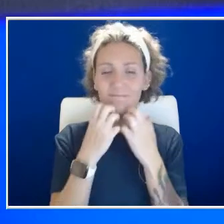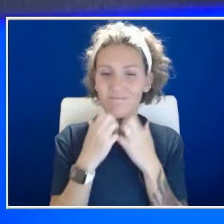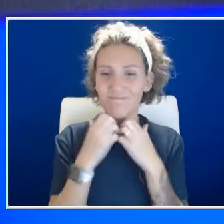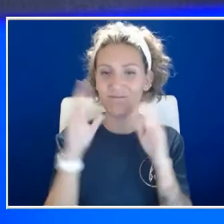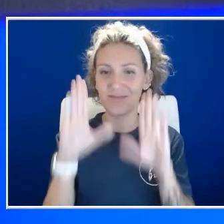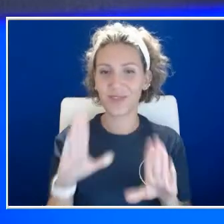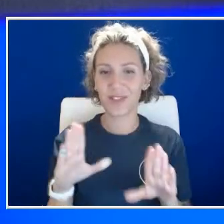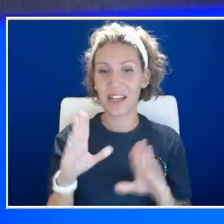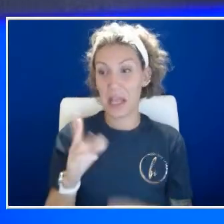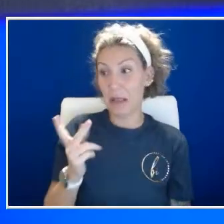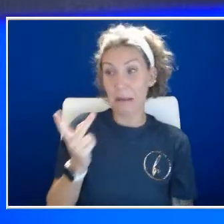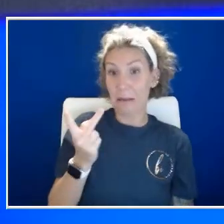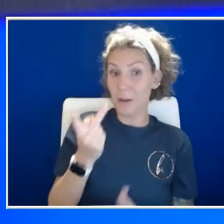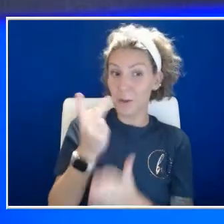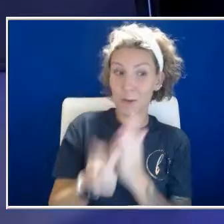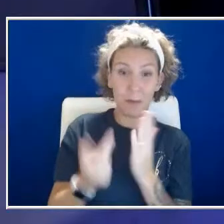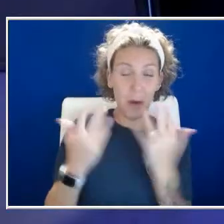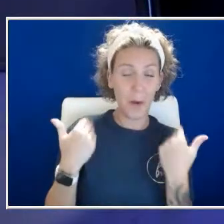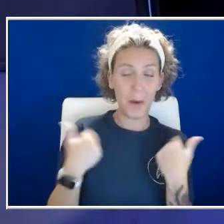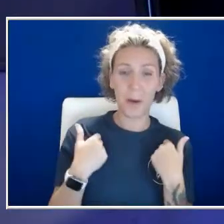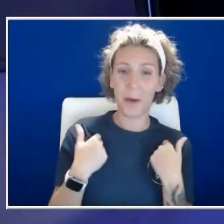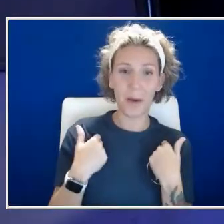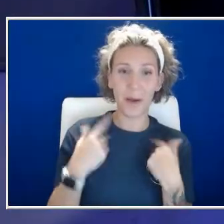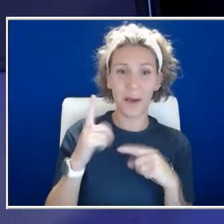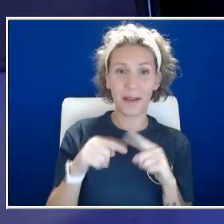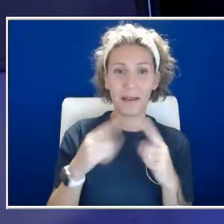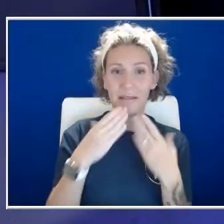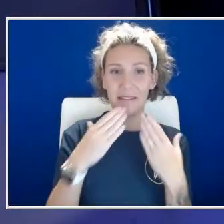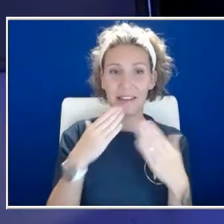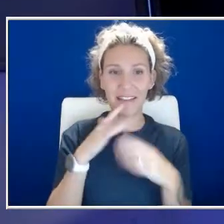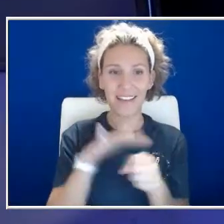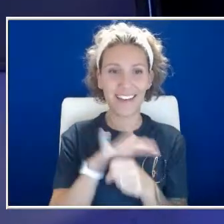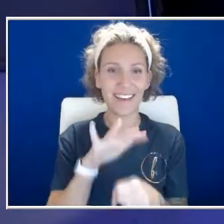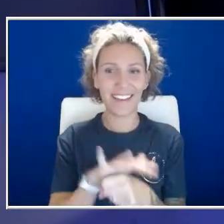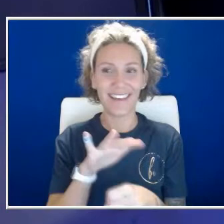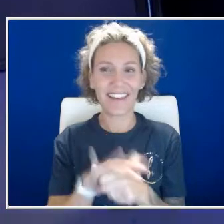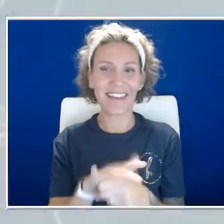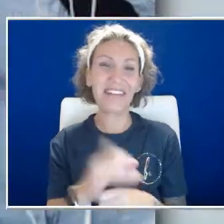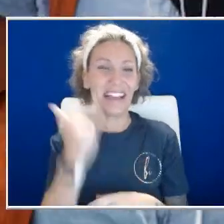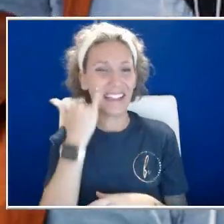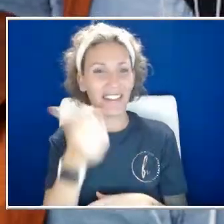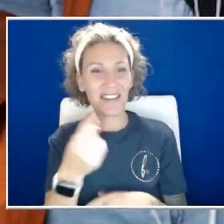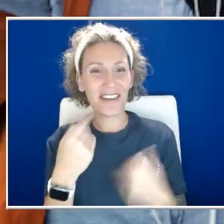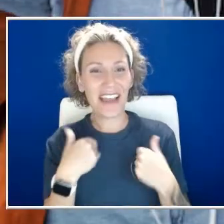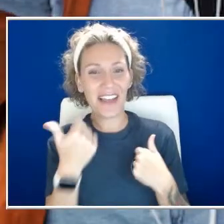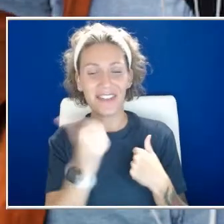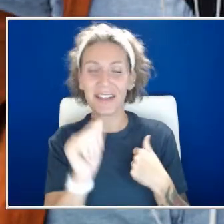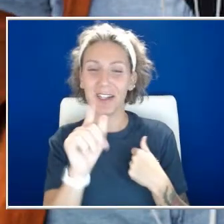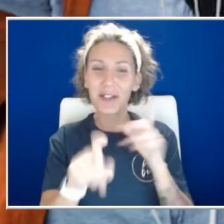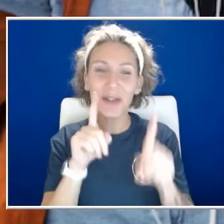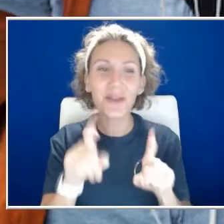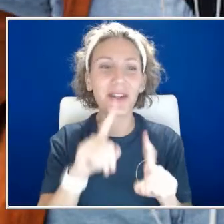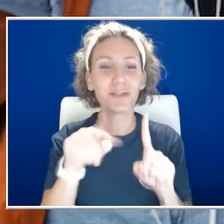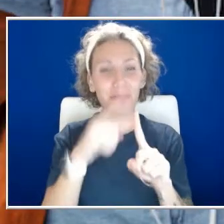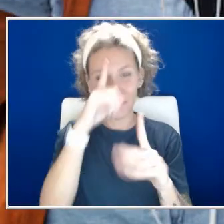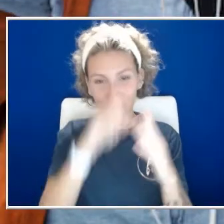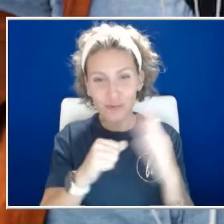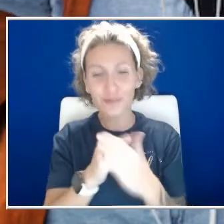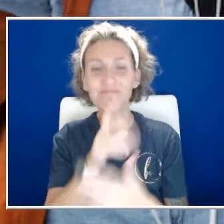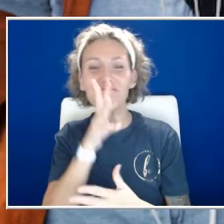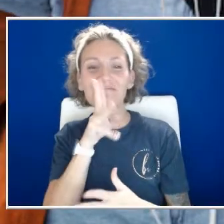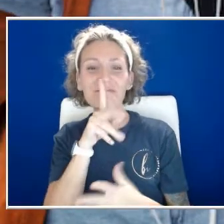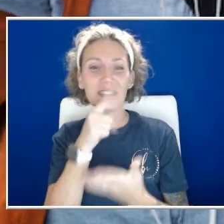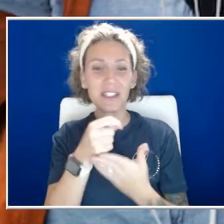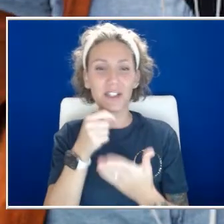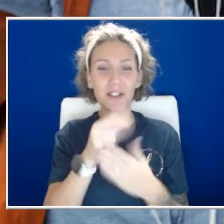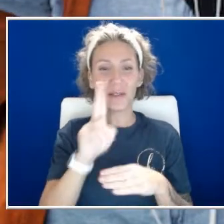here, I could never thank enough. Well, if you have any questions about stroke or speech therapy, use the chat on YouTube or Facebook.